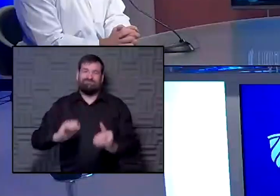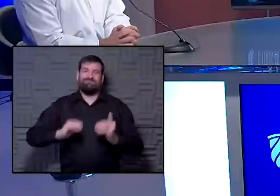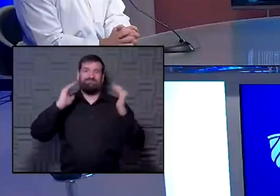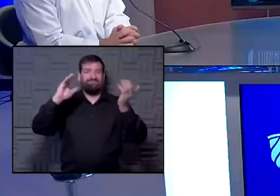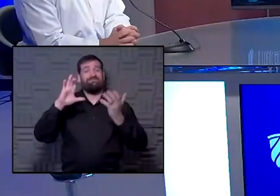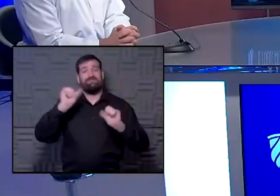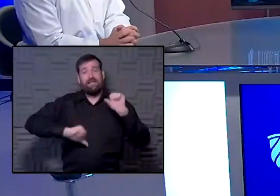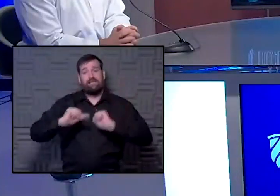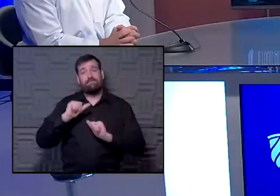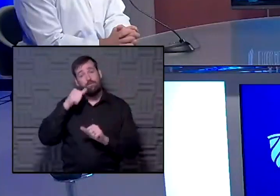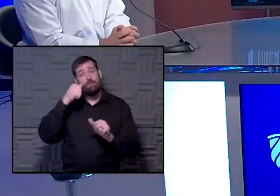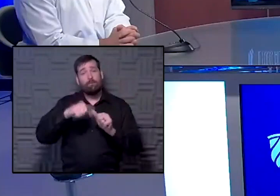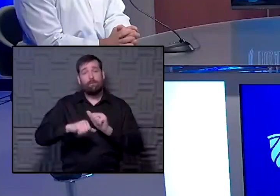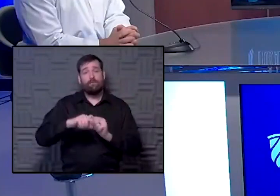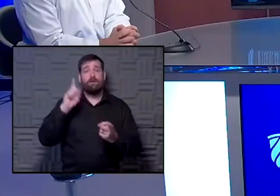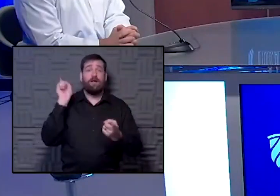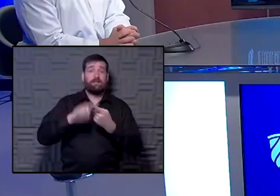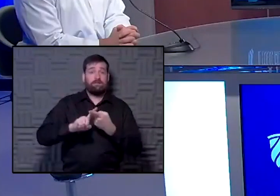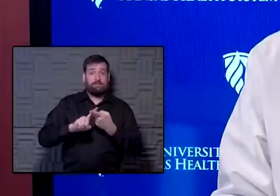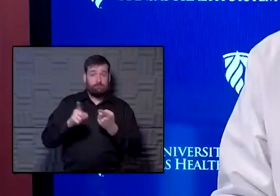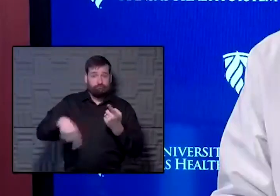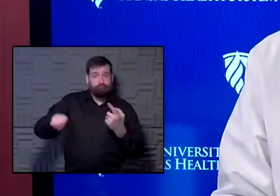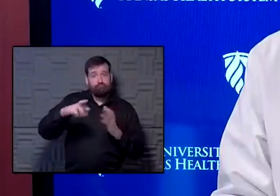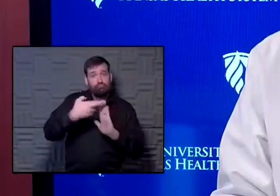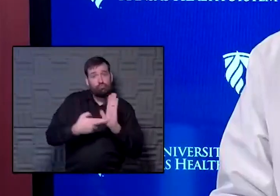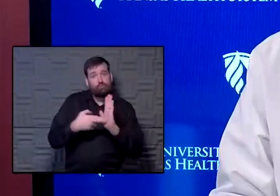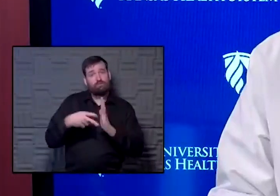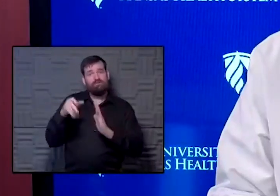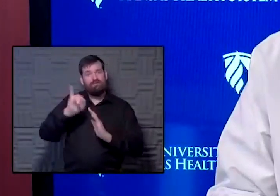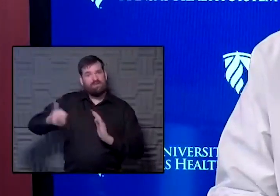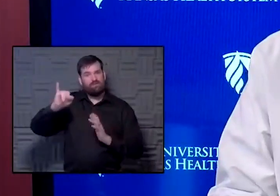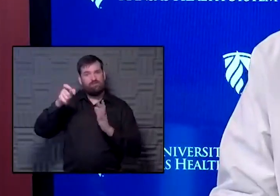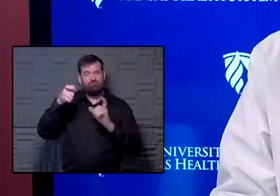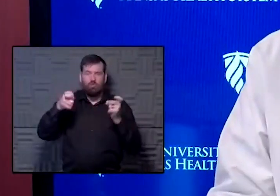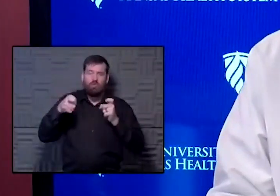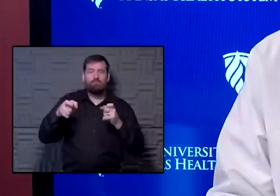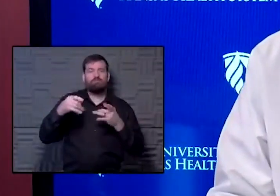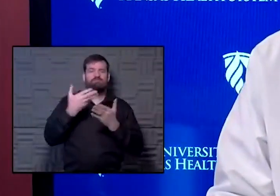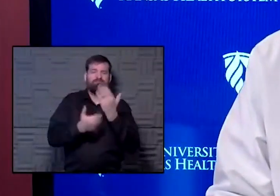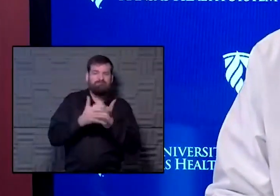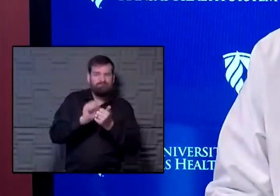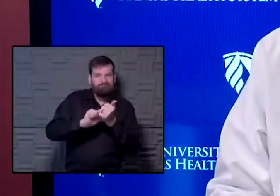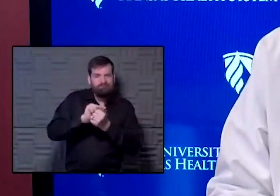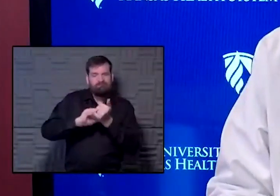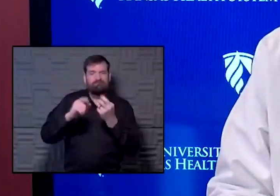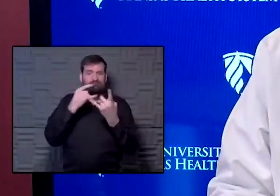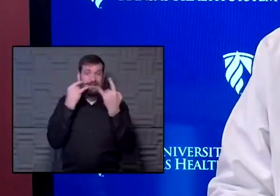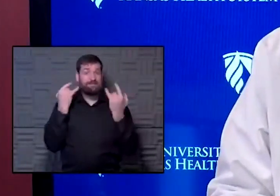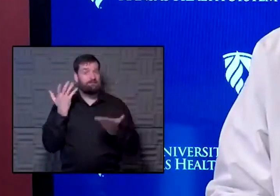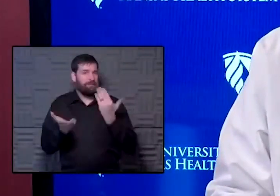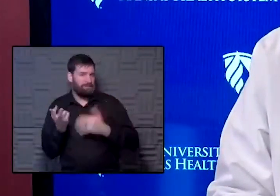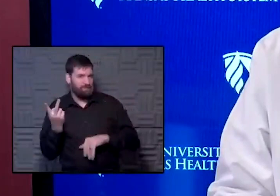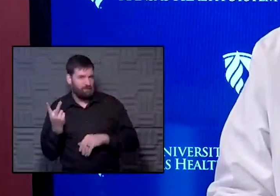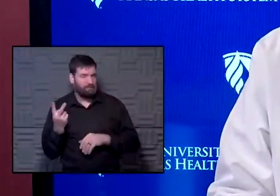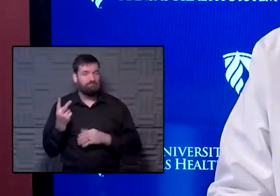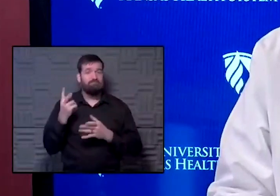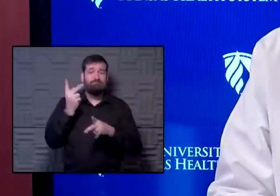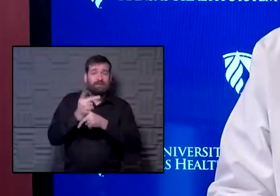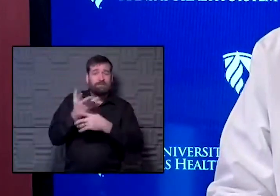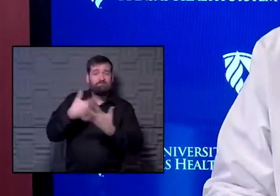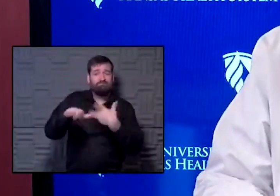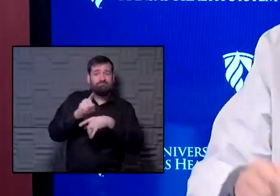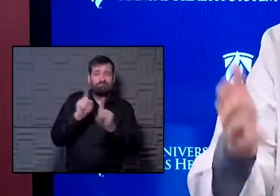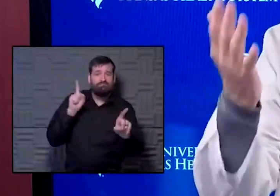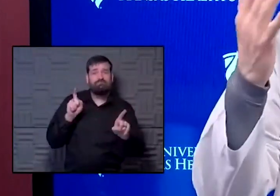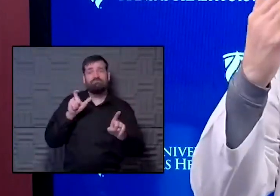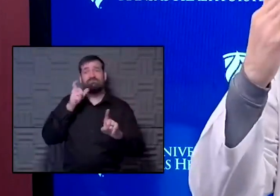science. And remember that until then, those rules of infection control, washing your hands, wearing a mask, maybe 2, keeping your distance, don't go